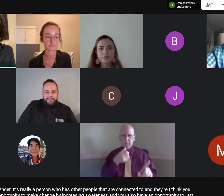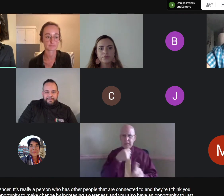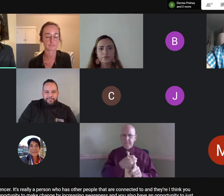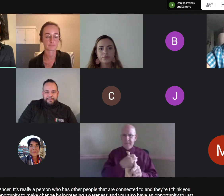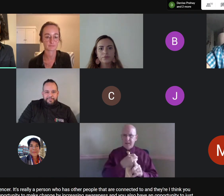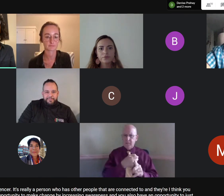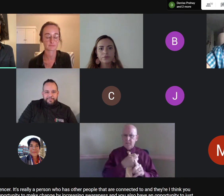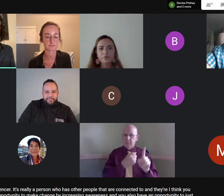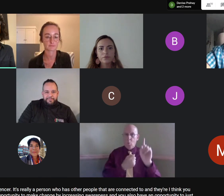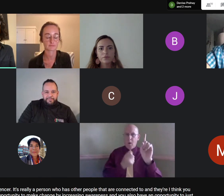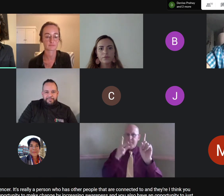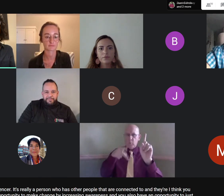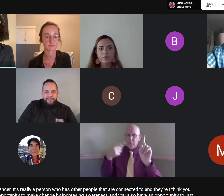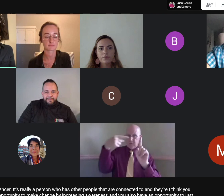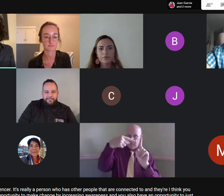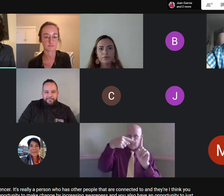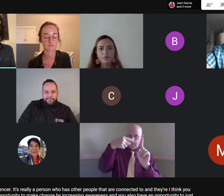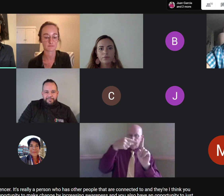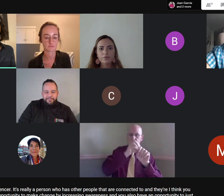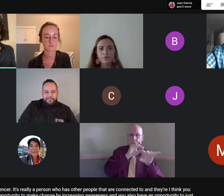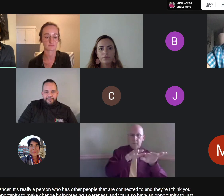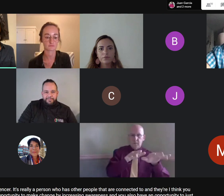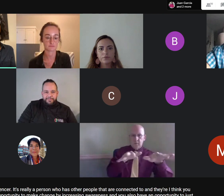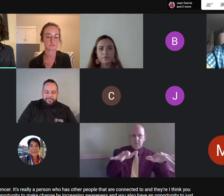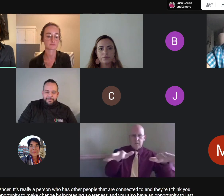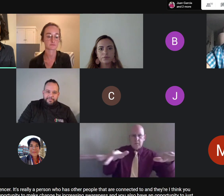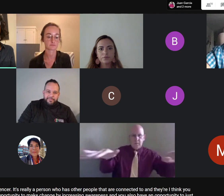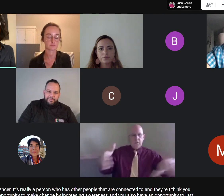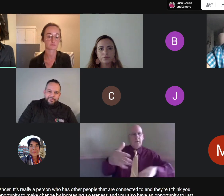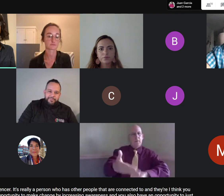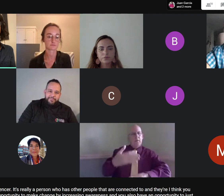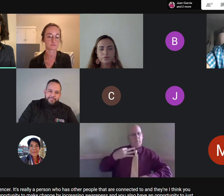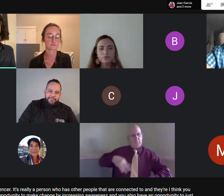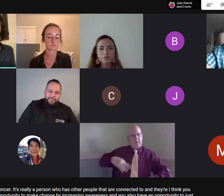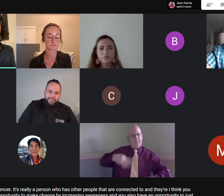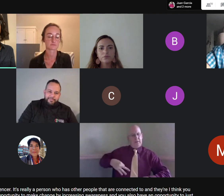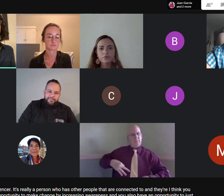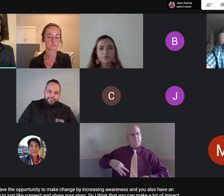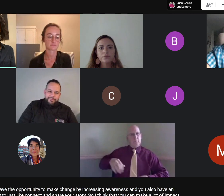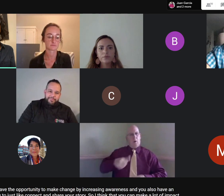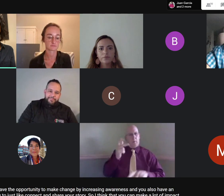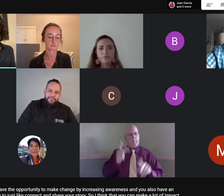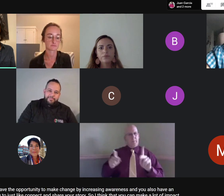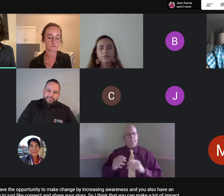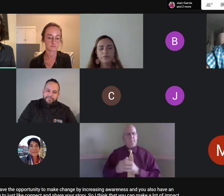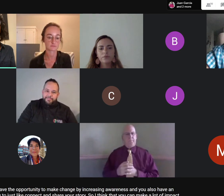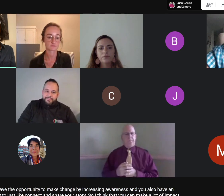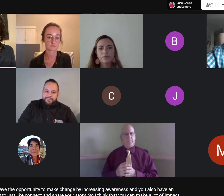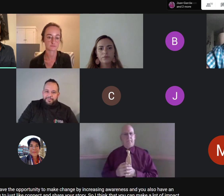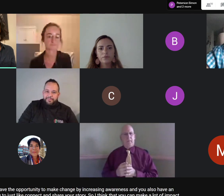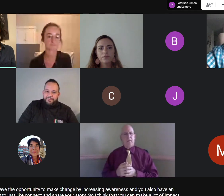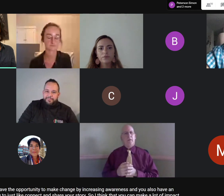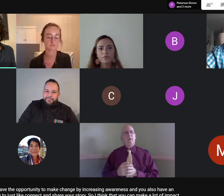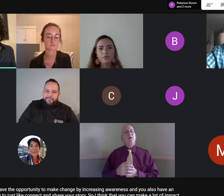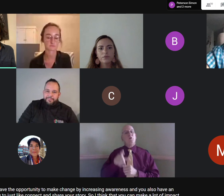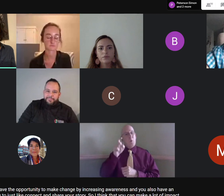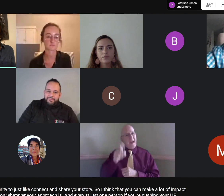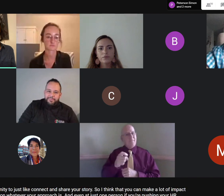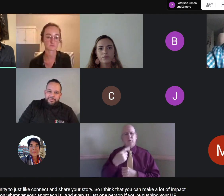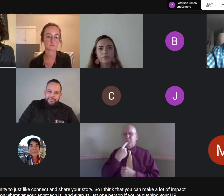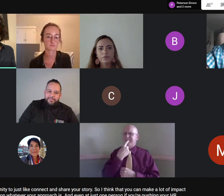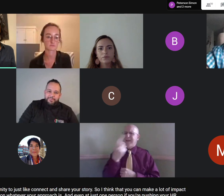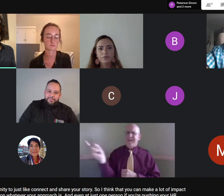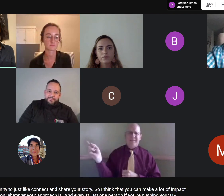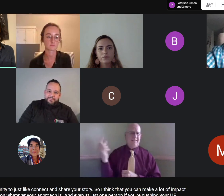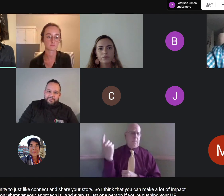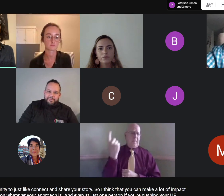be one person advocating for a lot of people who probably aren't speaking up. And I'm currently doing that at my workplace because